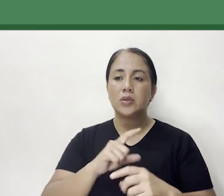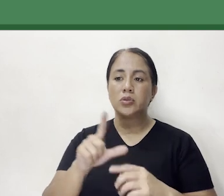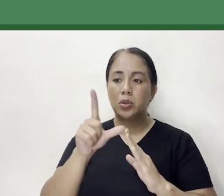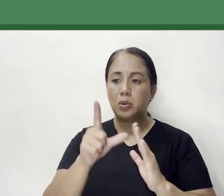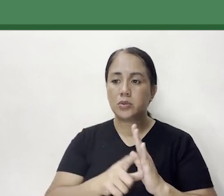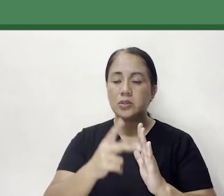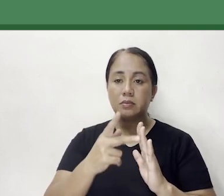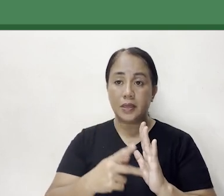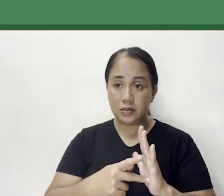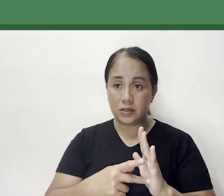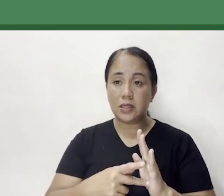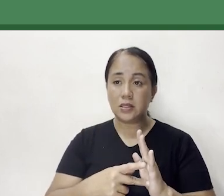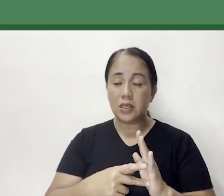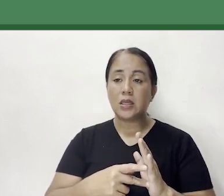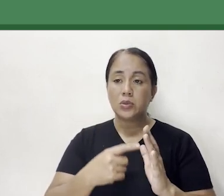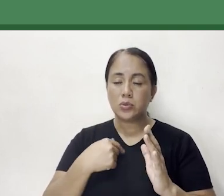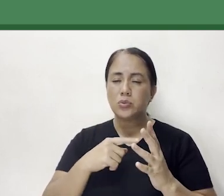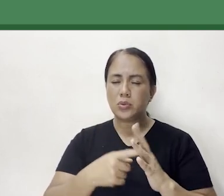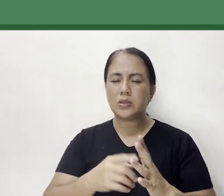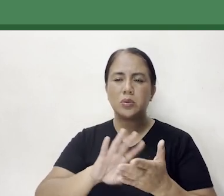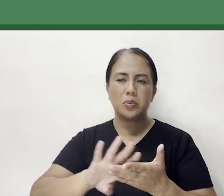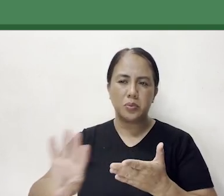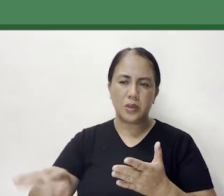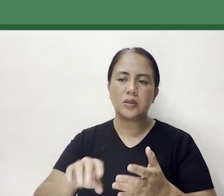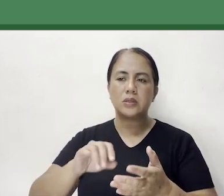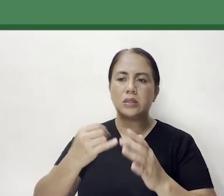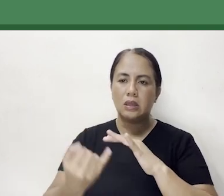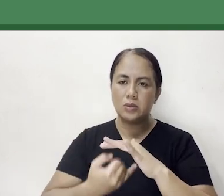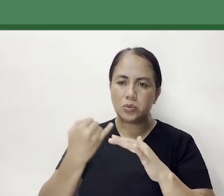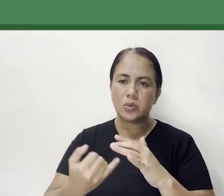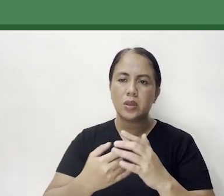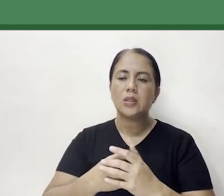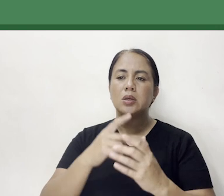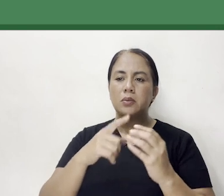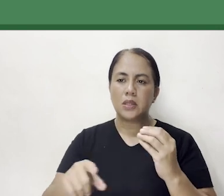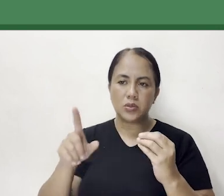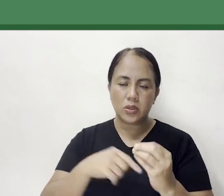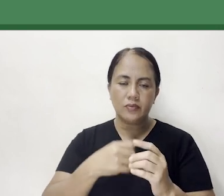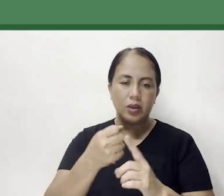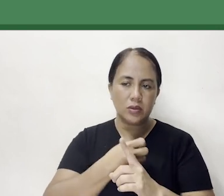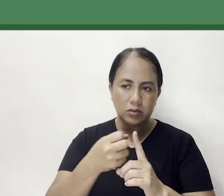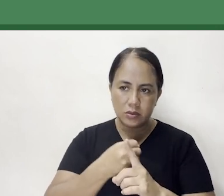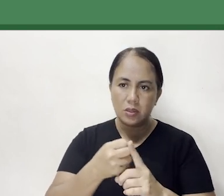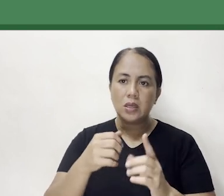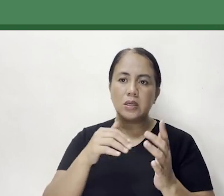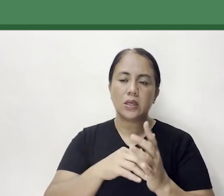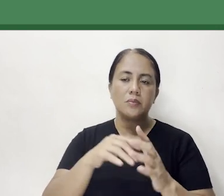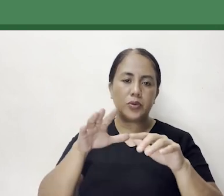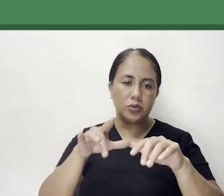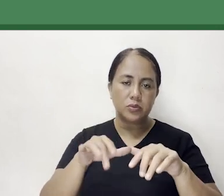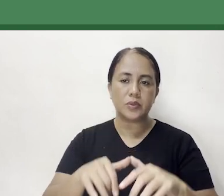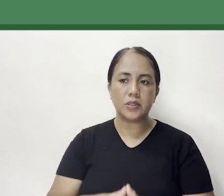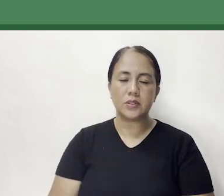Many national laws and policies perpetuate the exclusion and isolation of and discrimination and